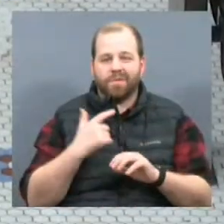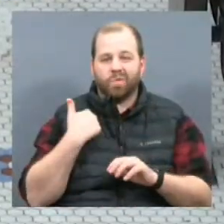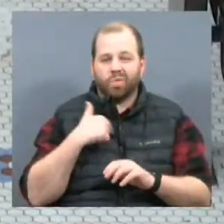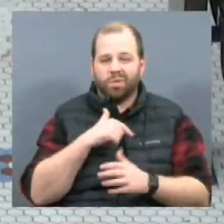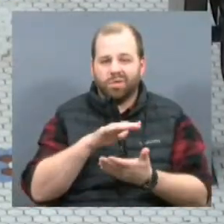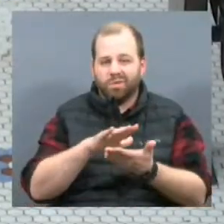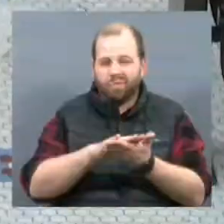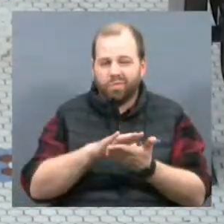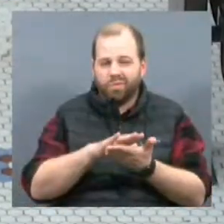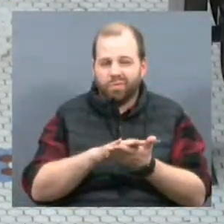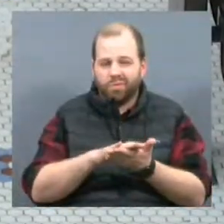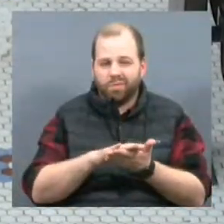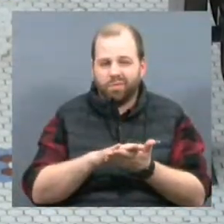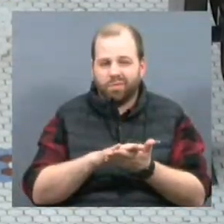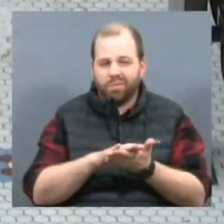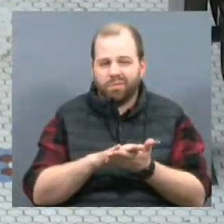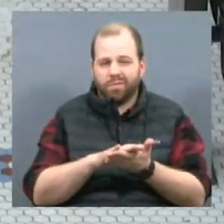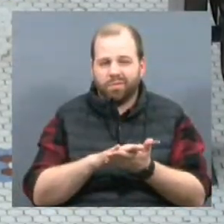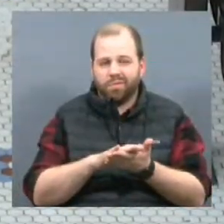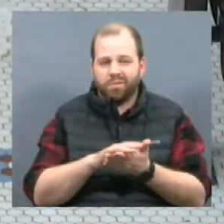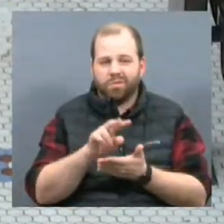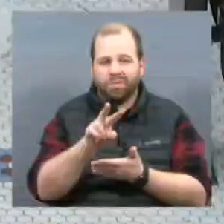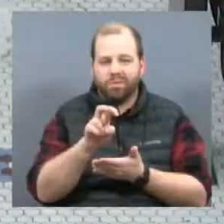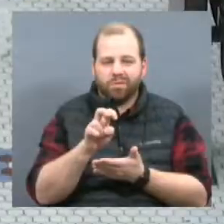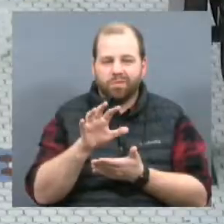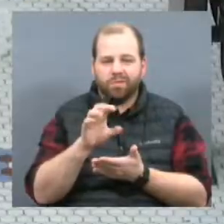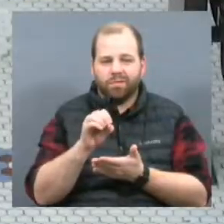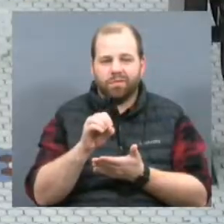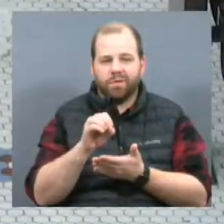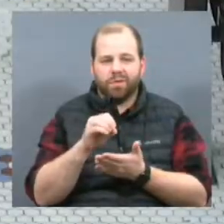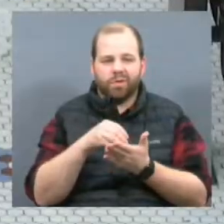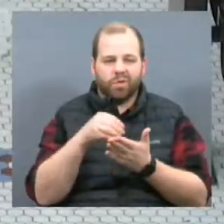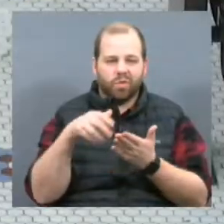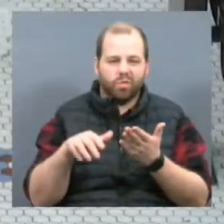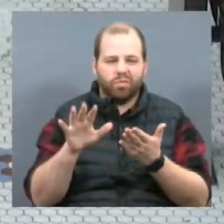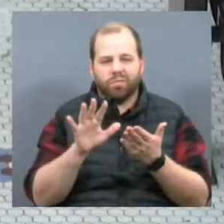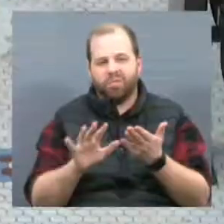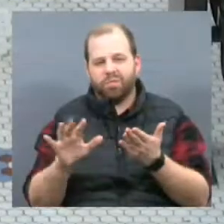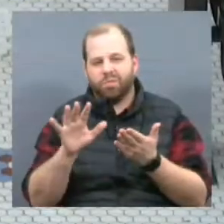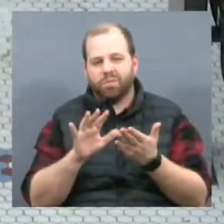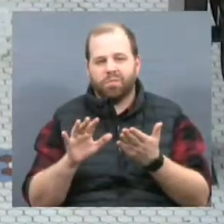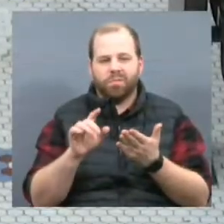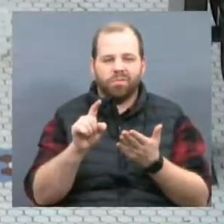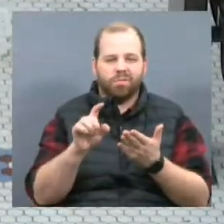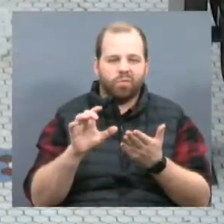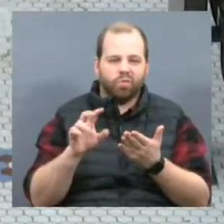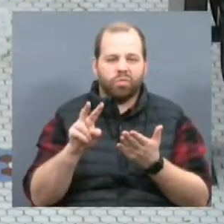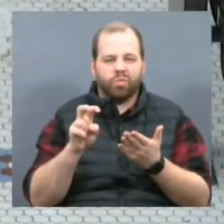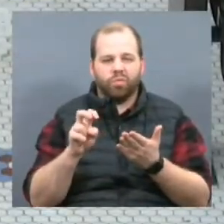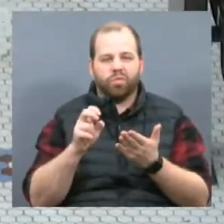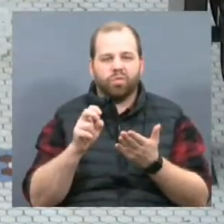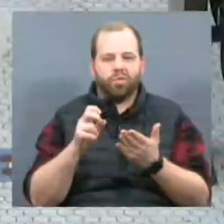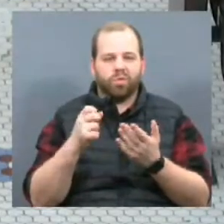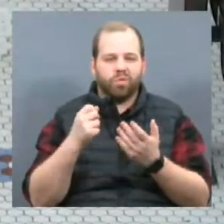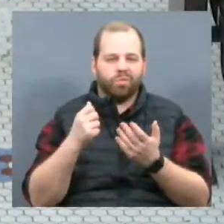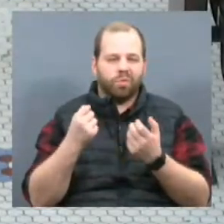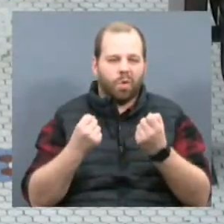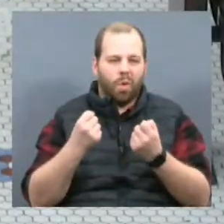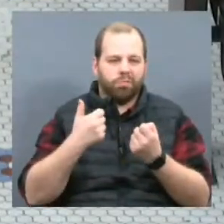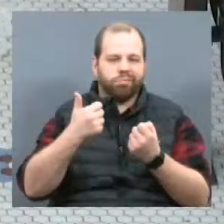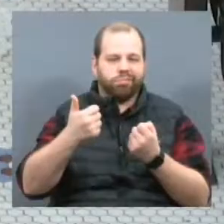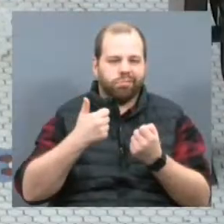school, 250 plus students, a couple hundred cars in and out of there every day, 5 days a